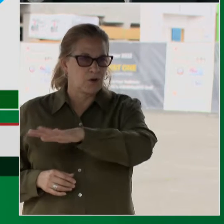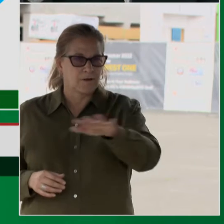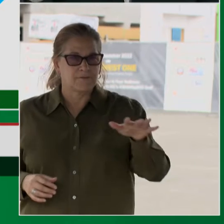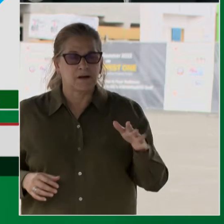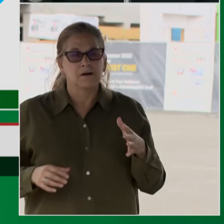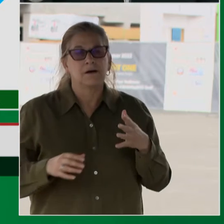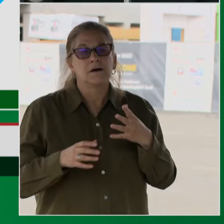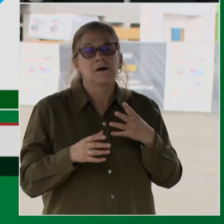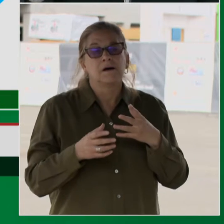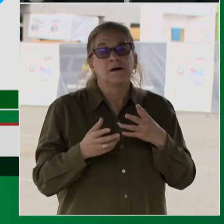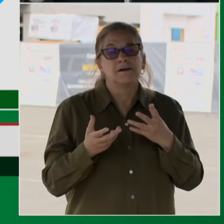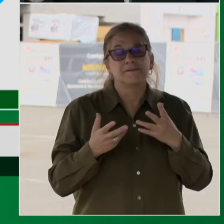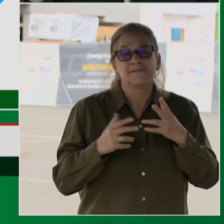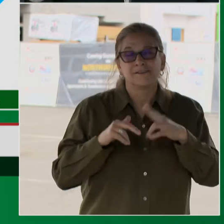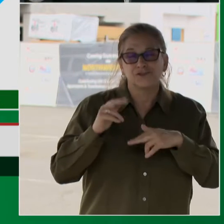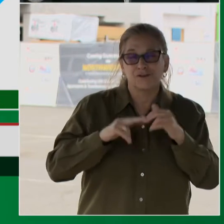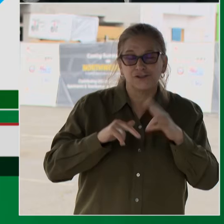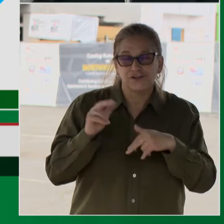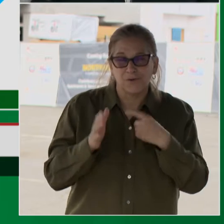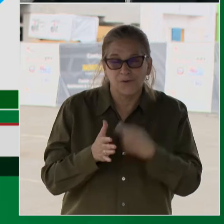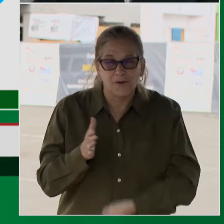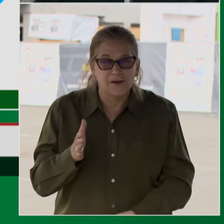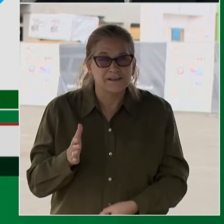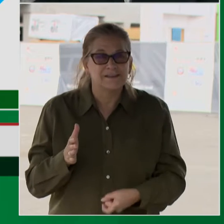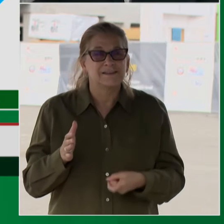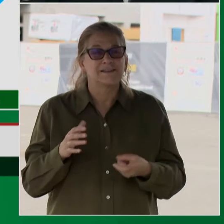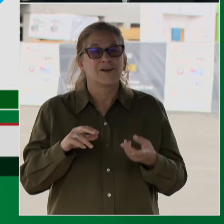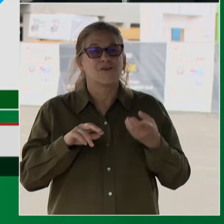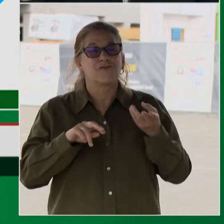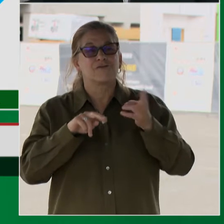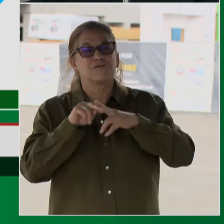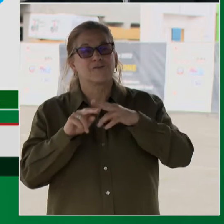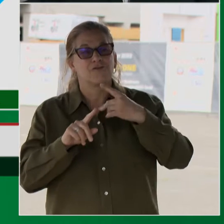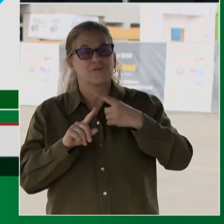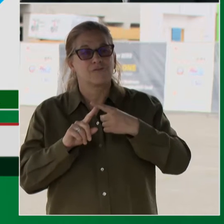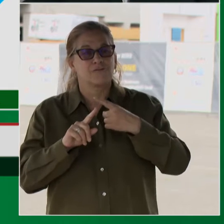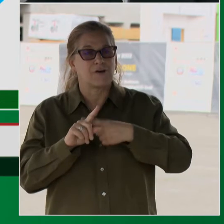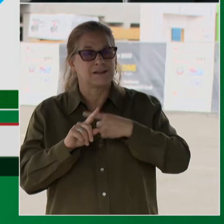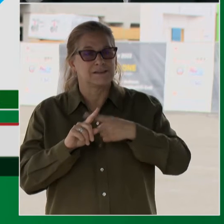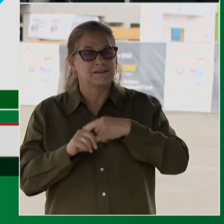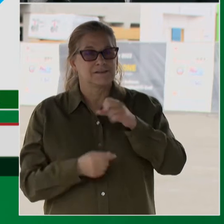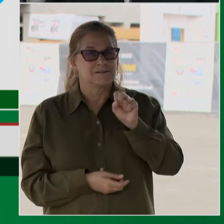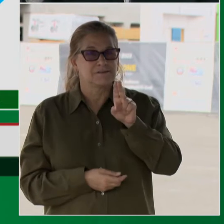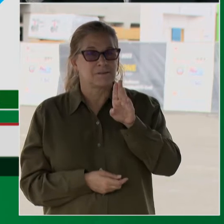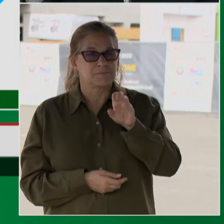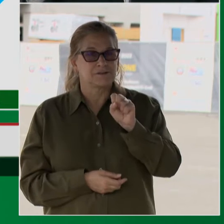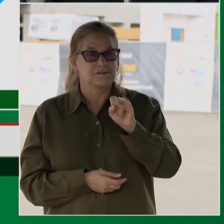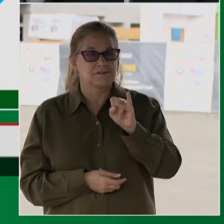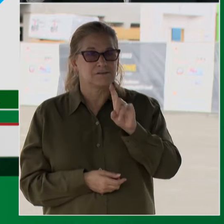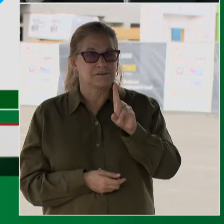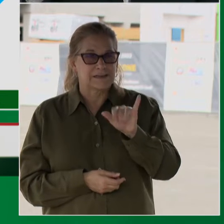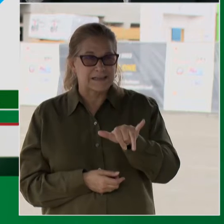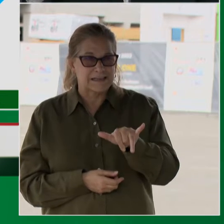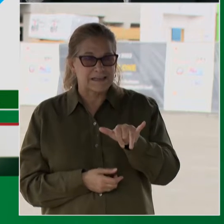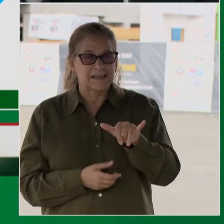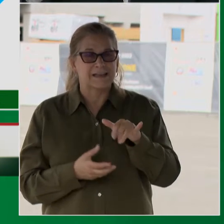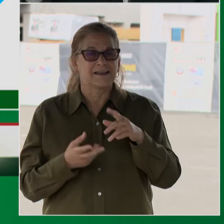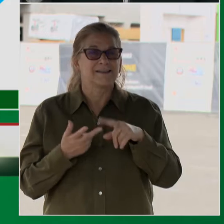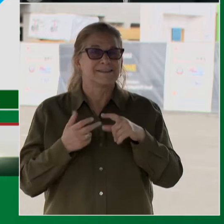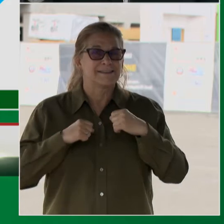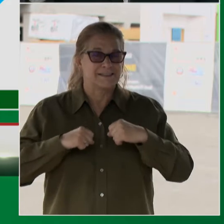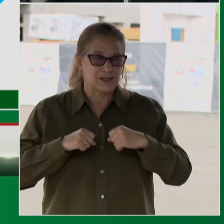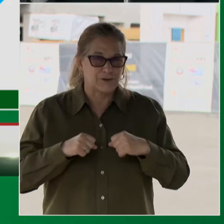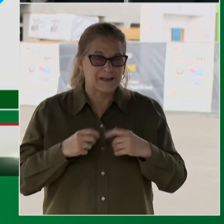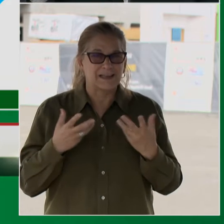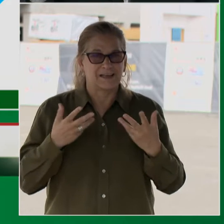costs, rent subsidies, and security. So this new food access fund will expand upon the successes of